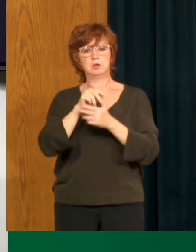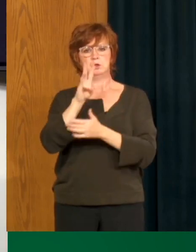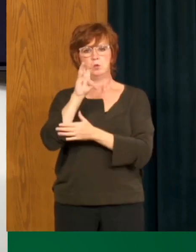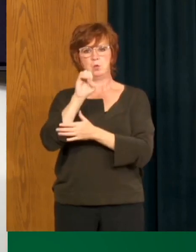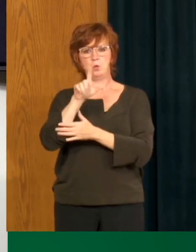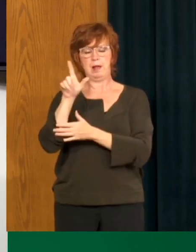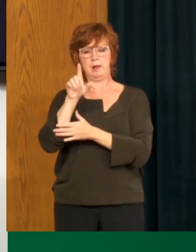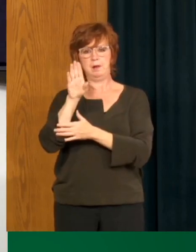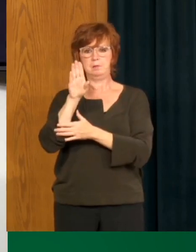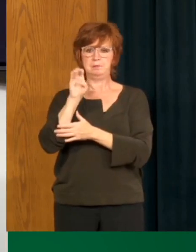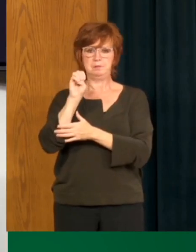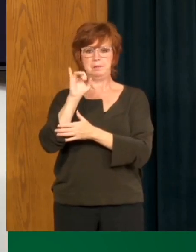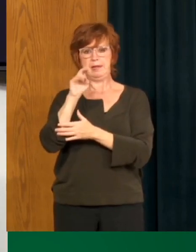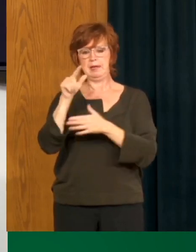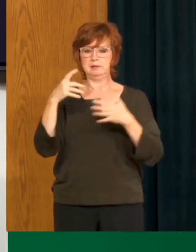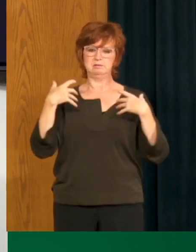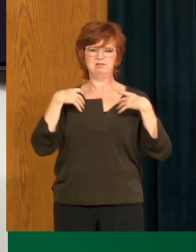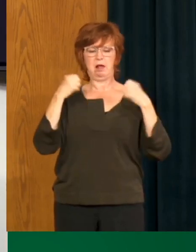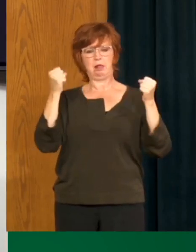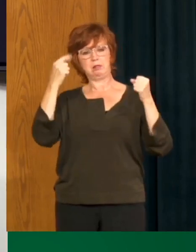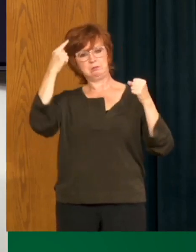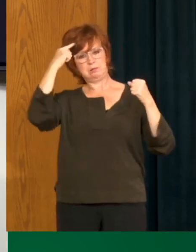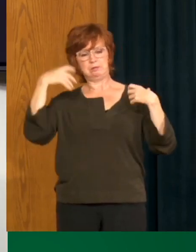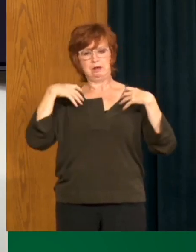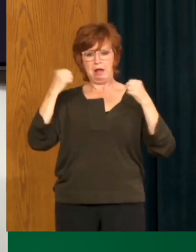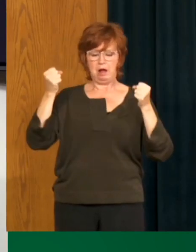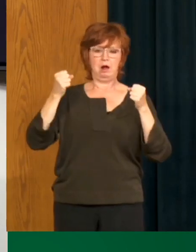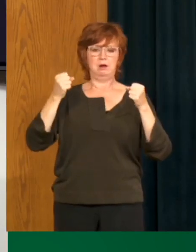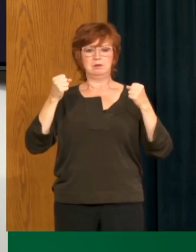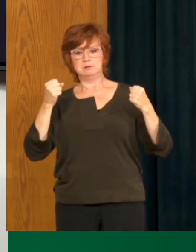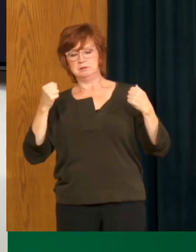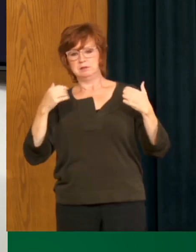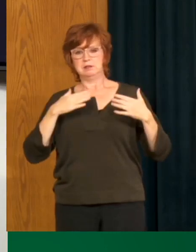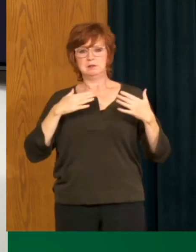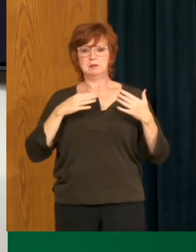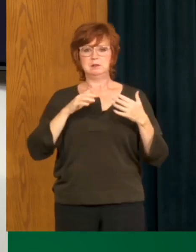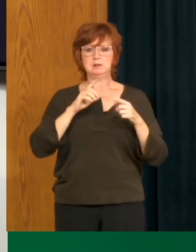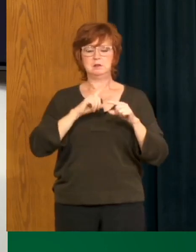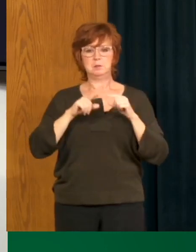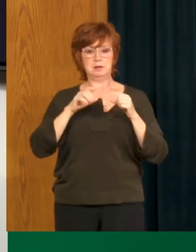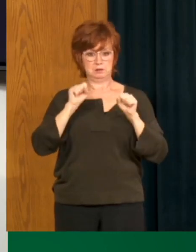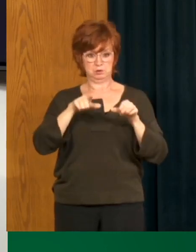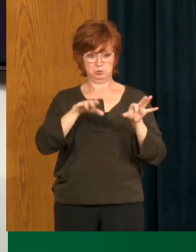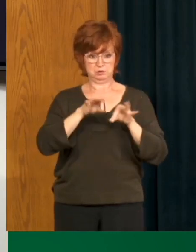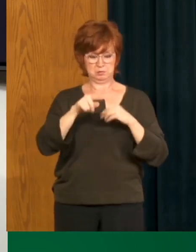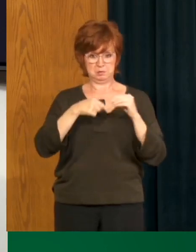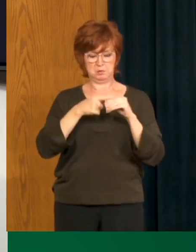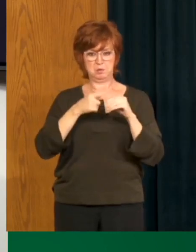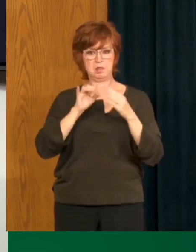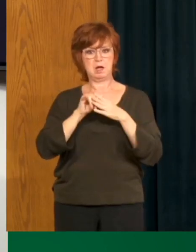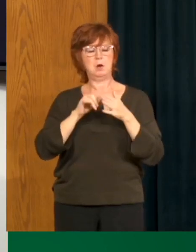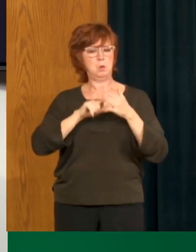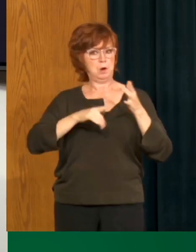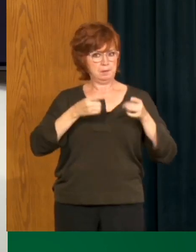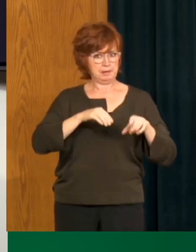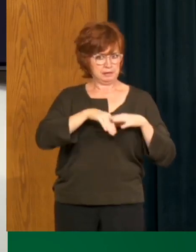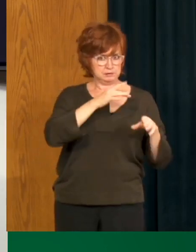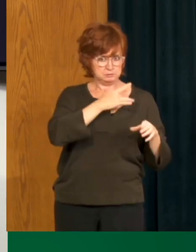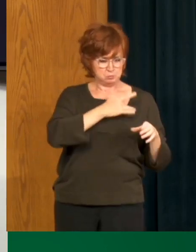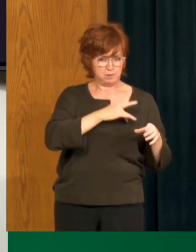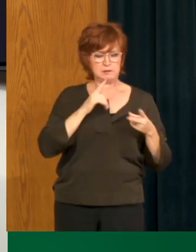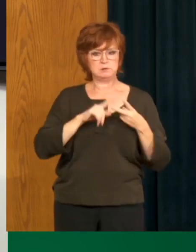about that proposal, how it was conveyed to you, when you knew it, and what you knew about We's involvement and the nature of the